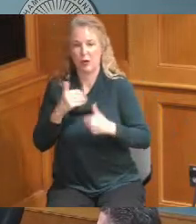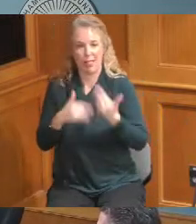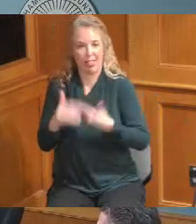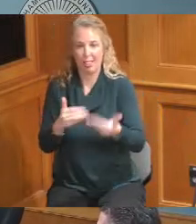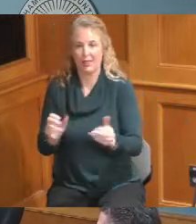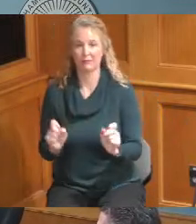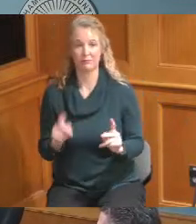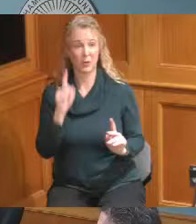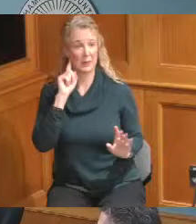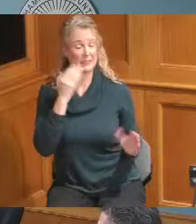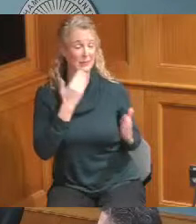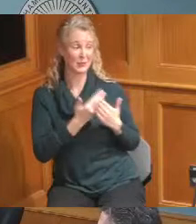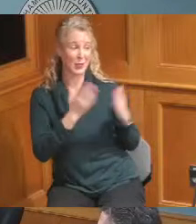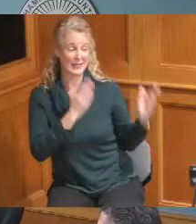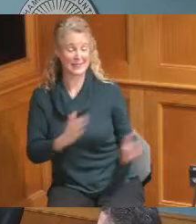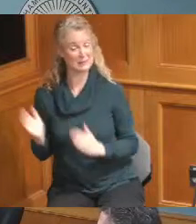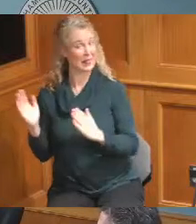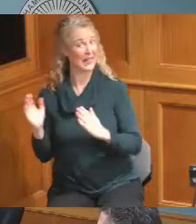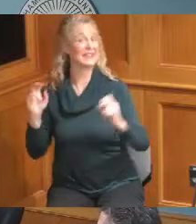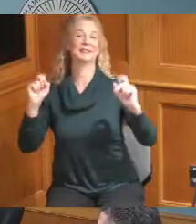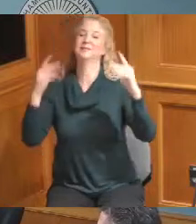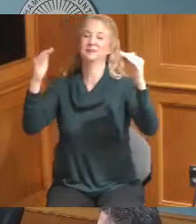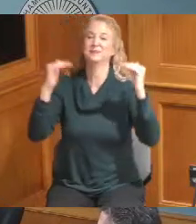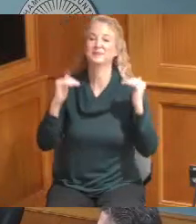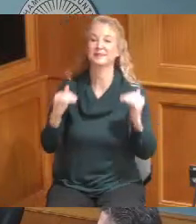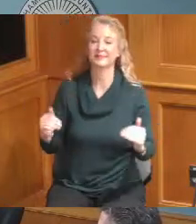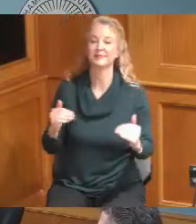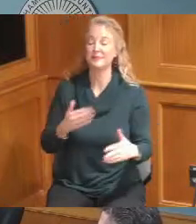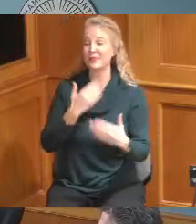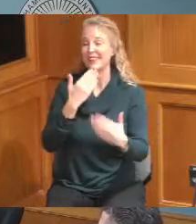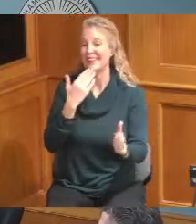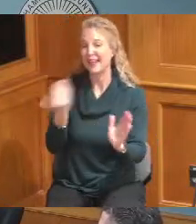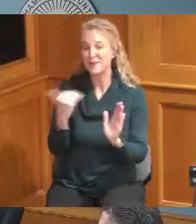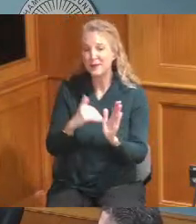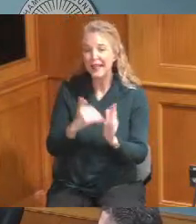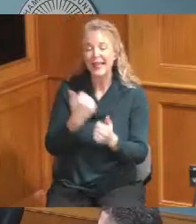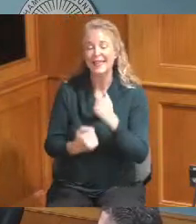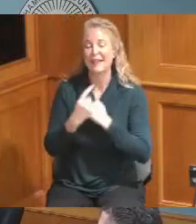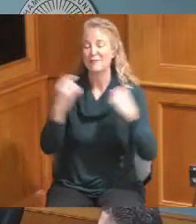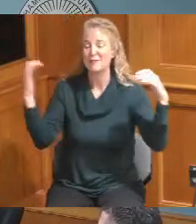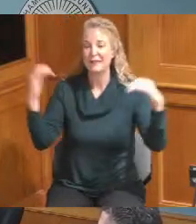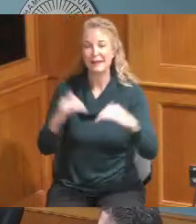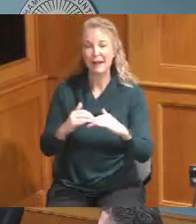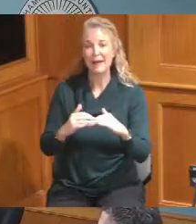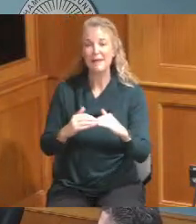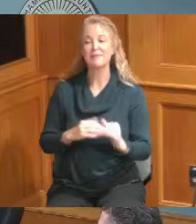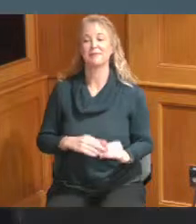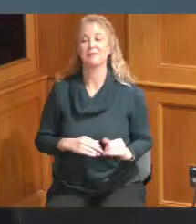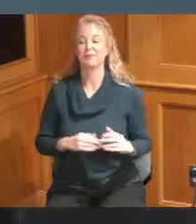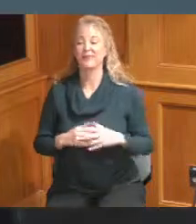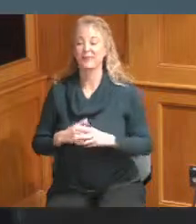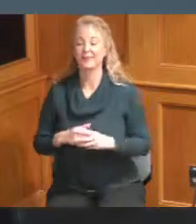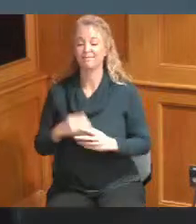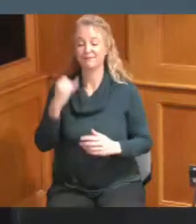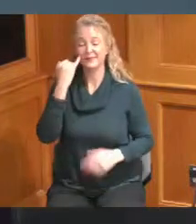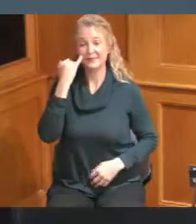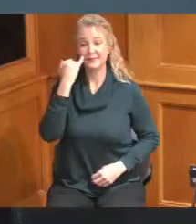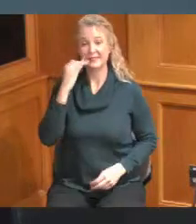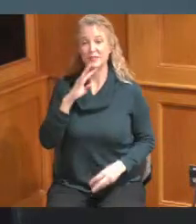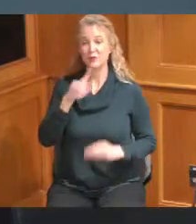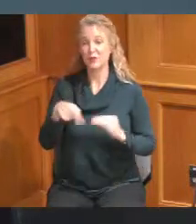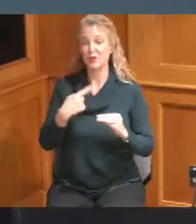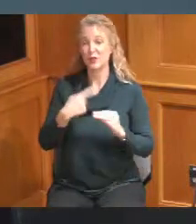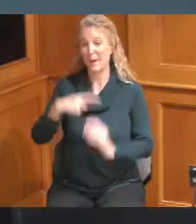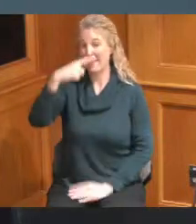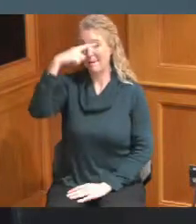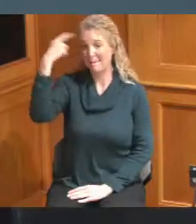Okay. Sounds like a plan. That's the plan. Okay. Thank you so much and for everyone coming. And if we're talking about Black